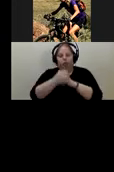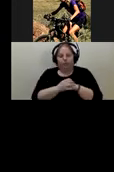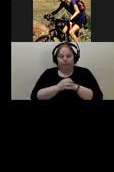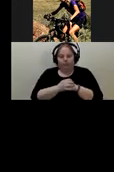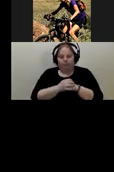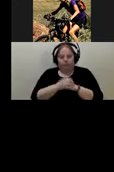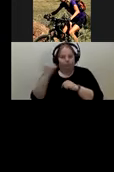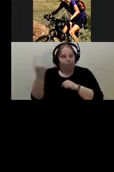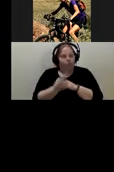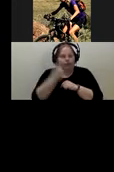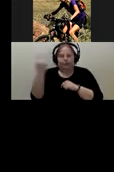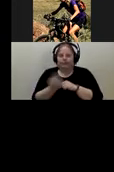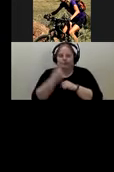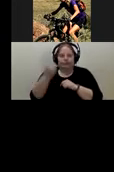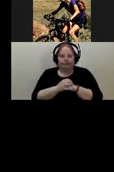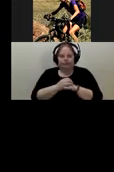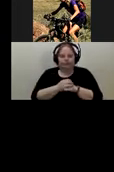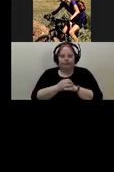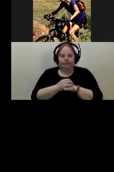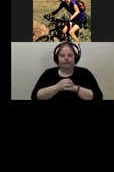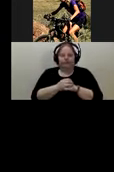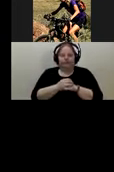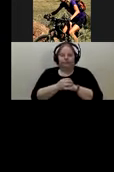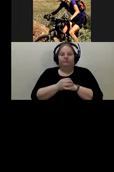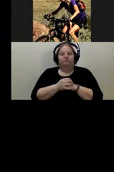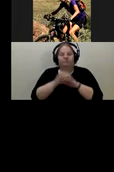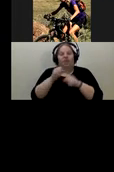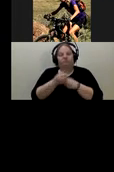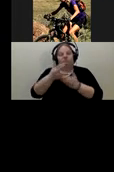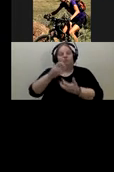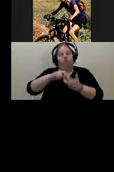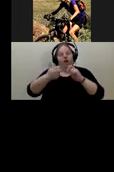our ethics are situational. And that can be very problematic with